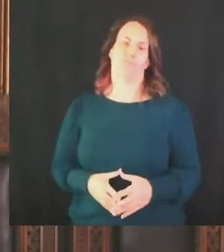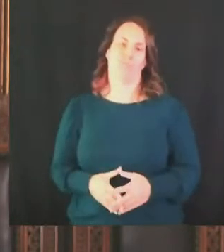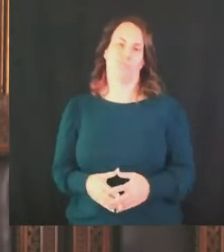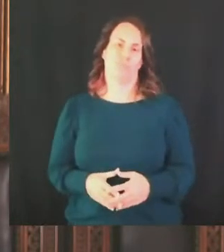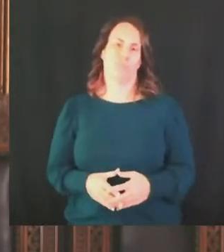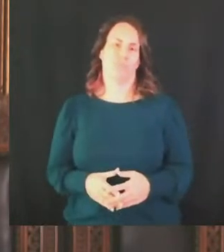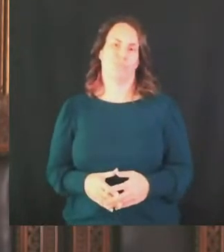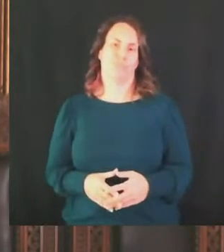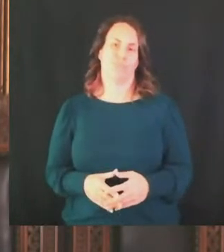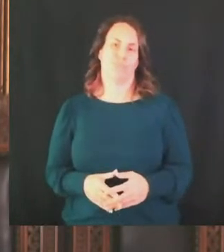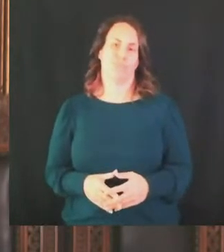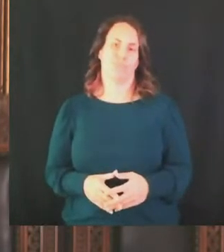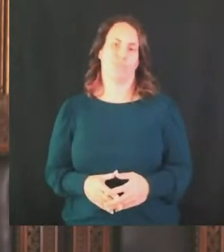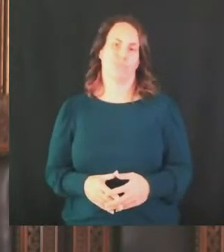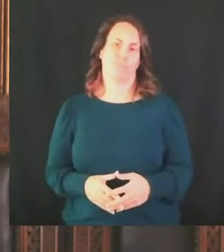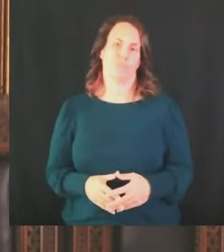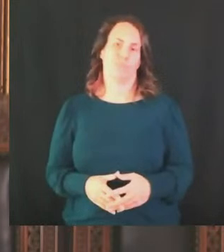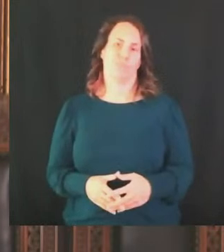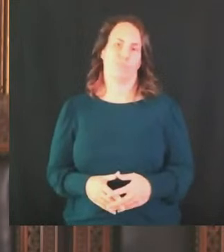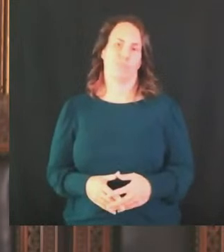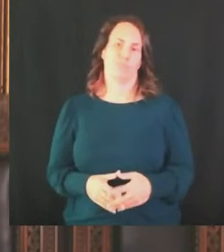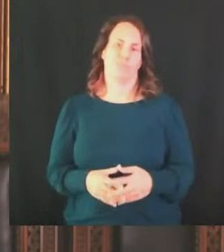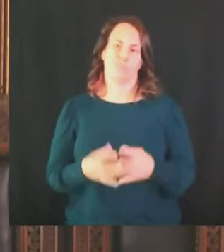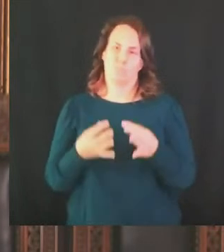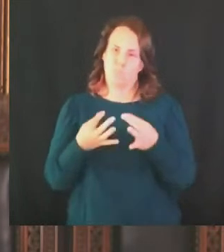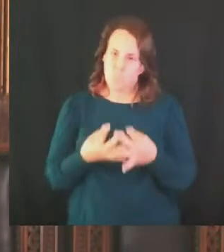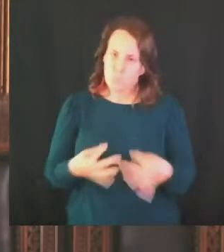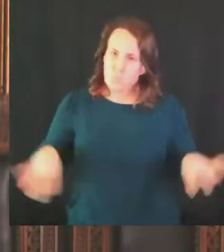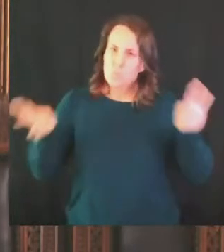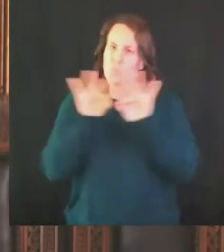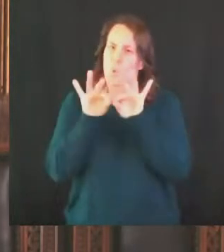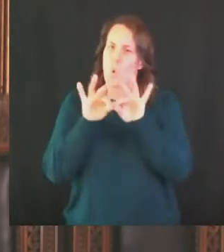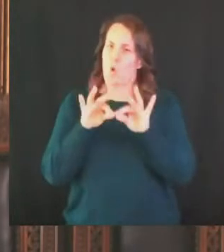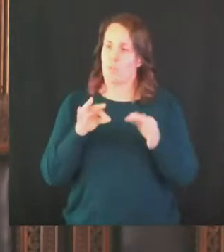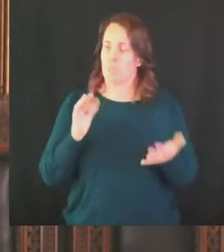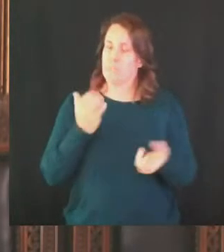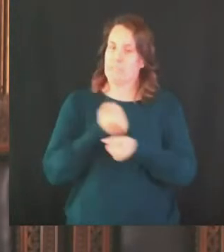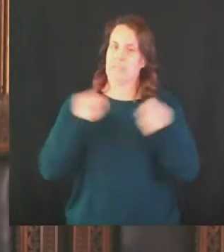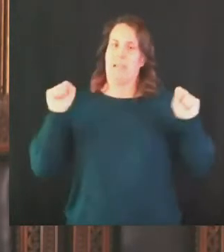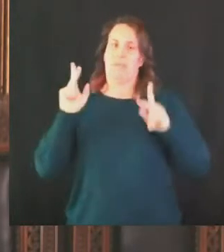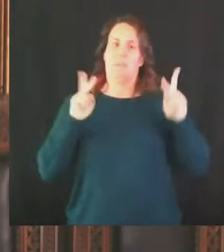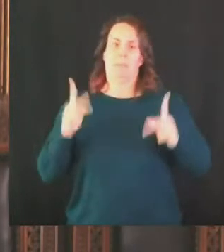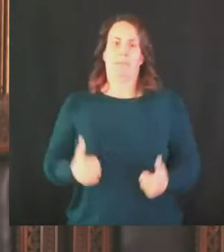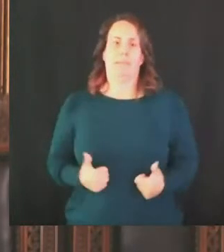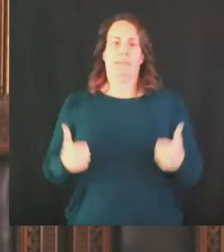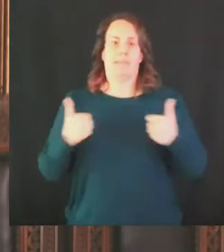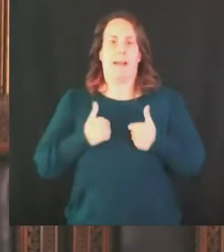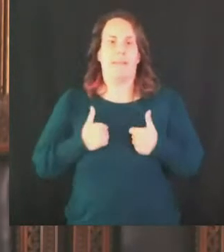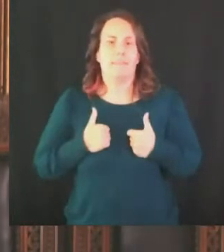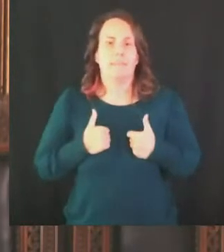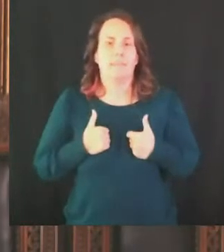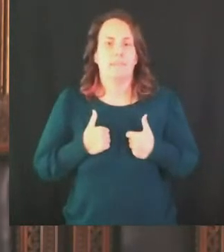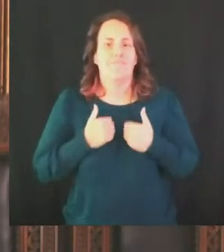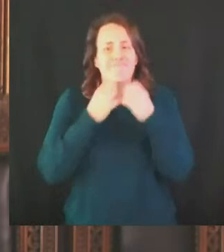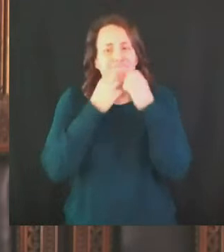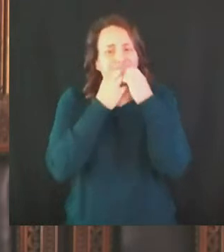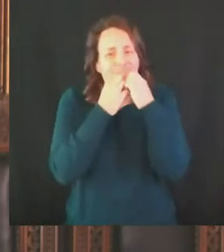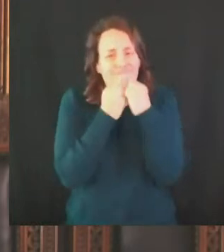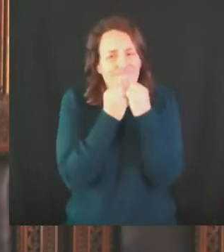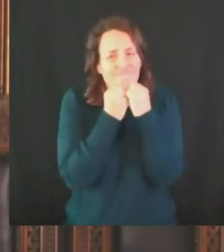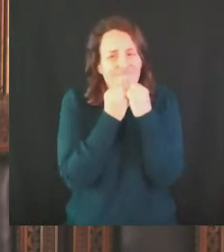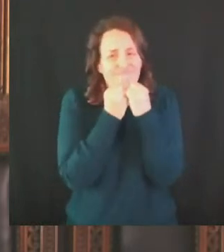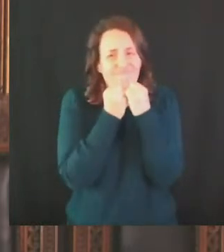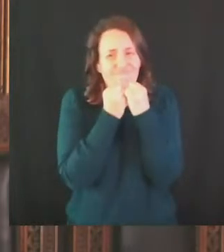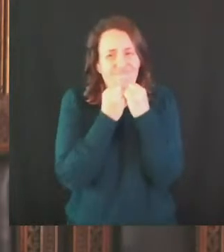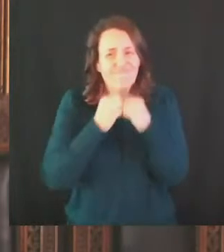it's important. People's lives are at stake here. The ability for healthcare workers to do their work is